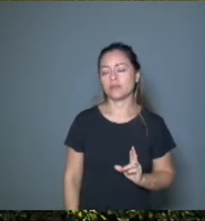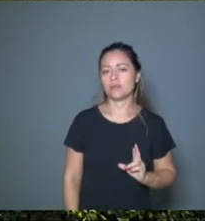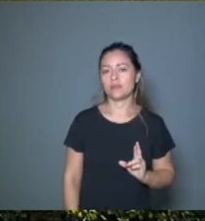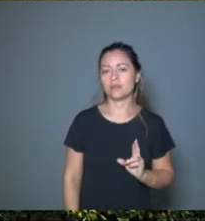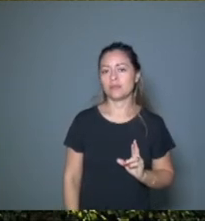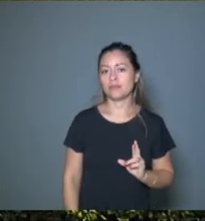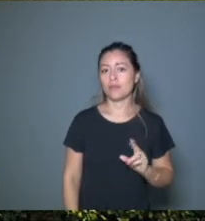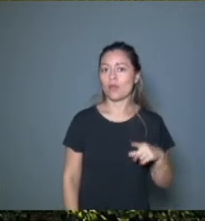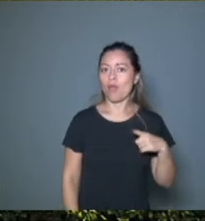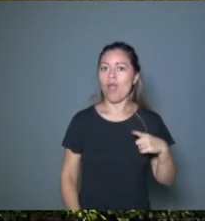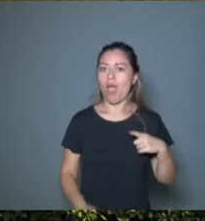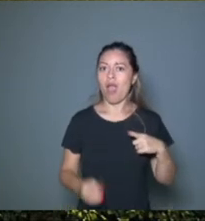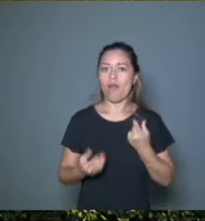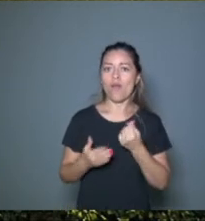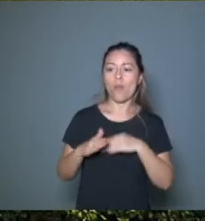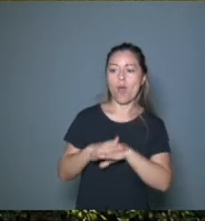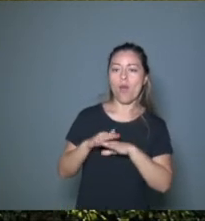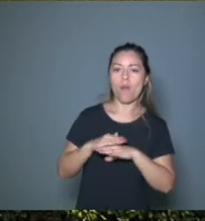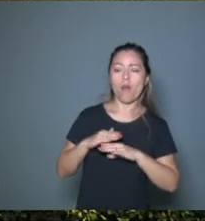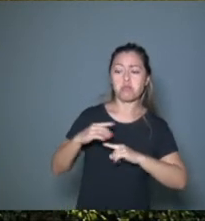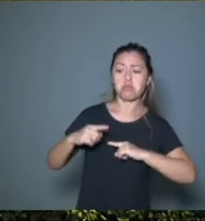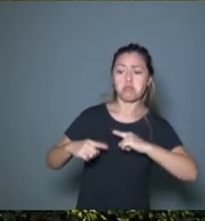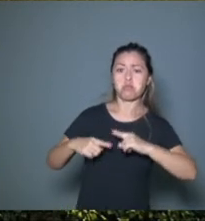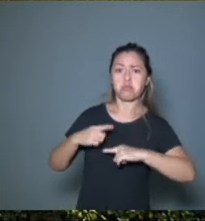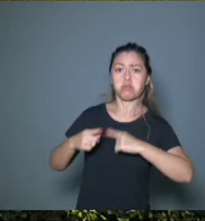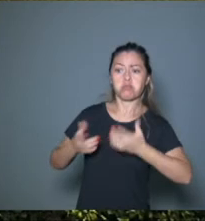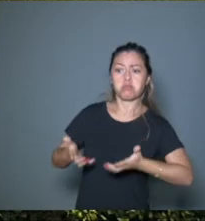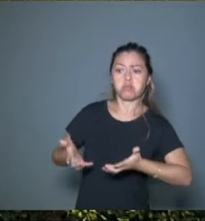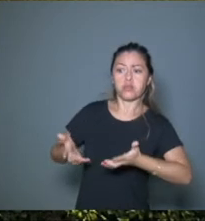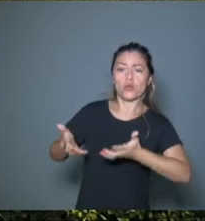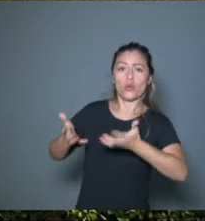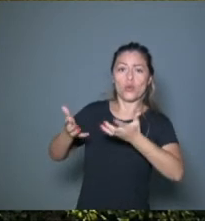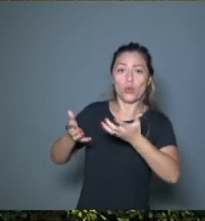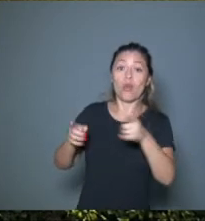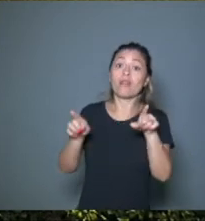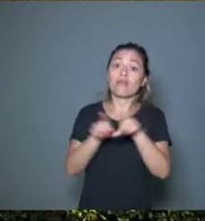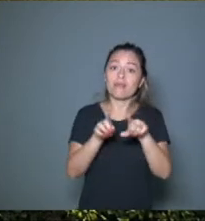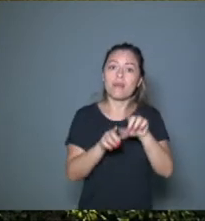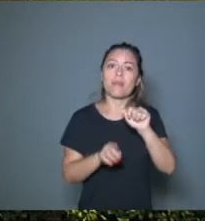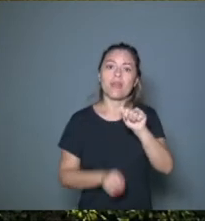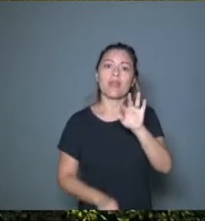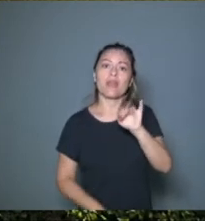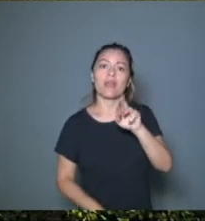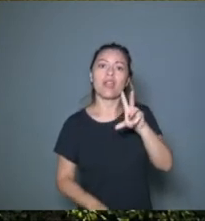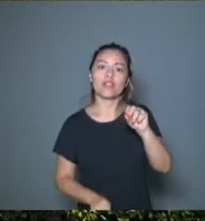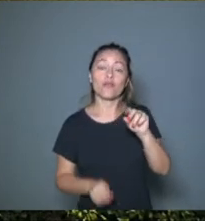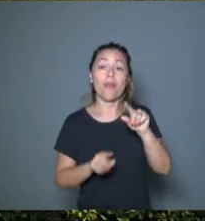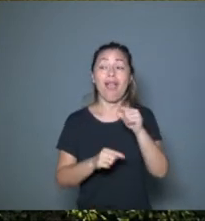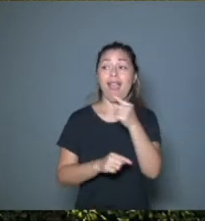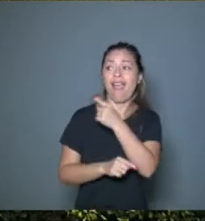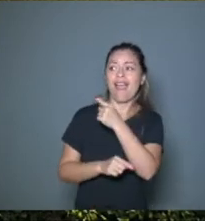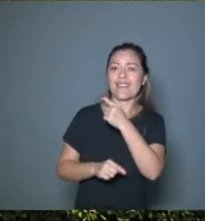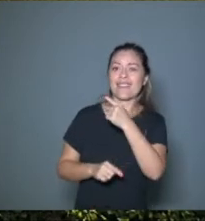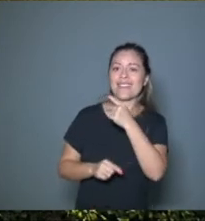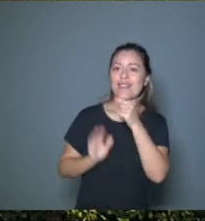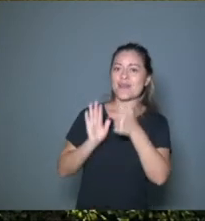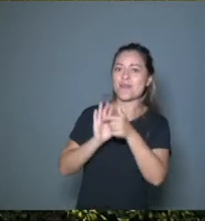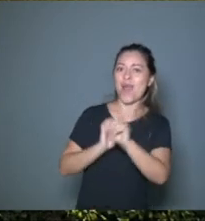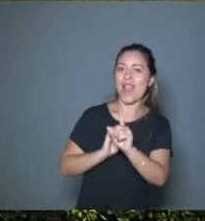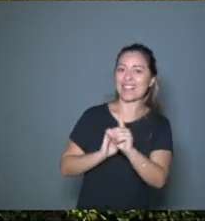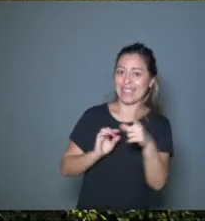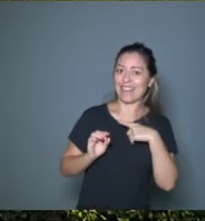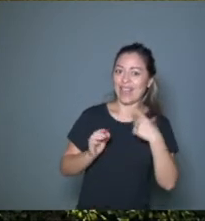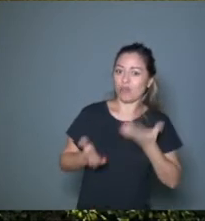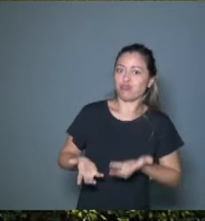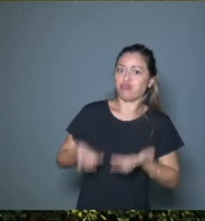billion reals. So we are generating cash, and we also have the appreciation of our assets that do not